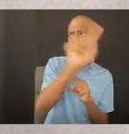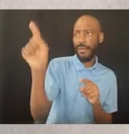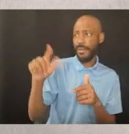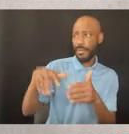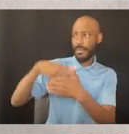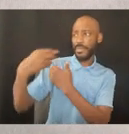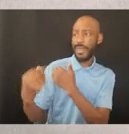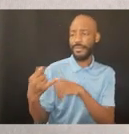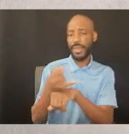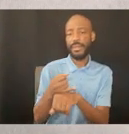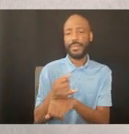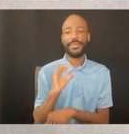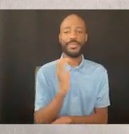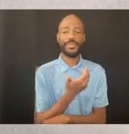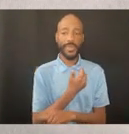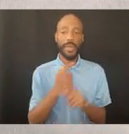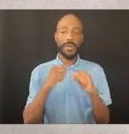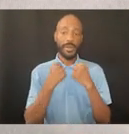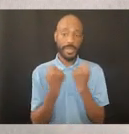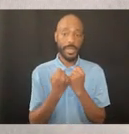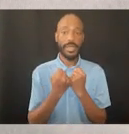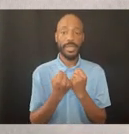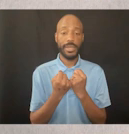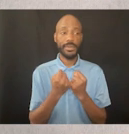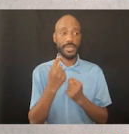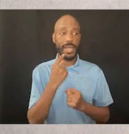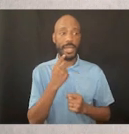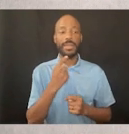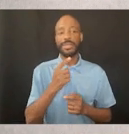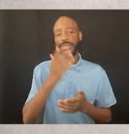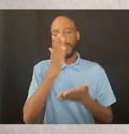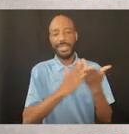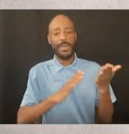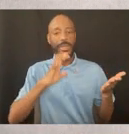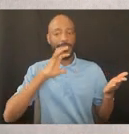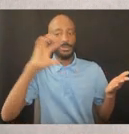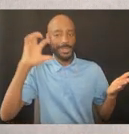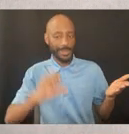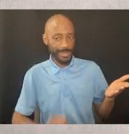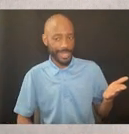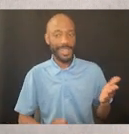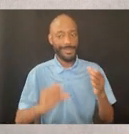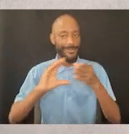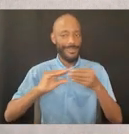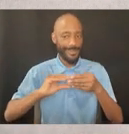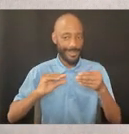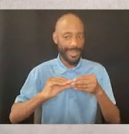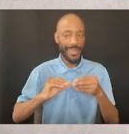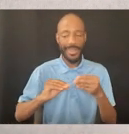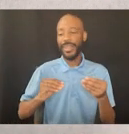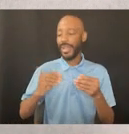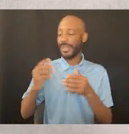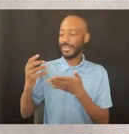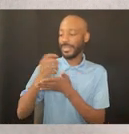our team proposes that some of the reported ancient folklore surrounding these objects as collected in oral histories